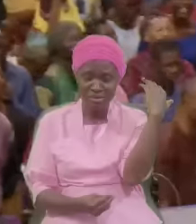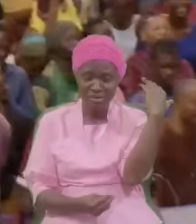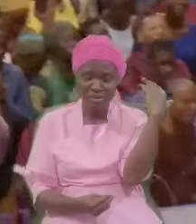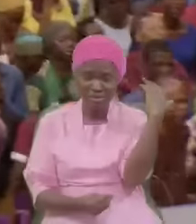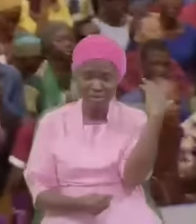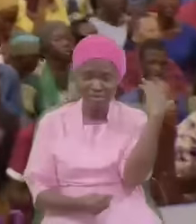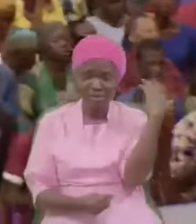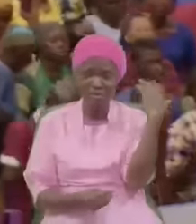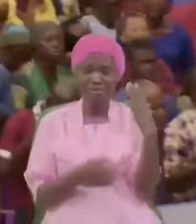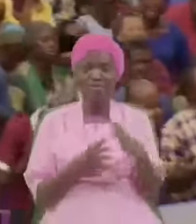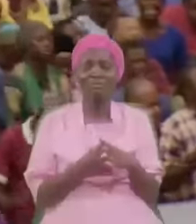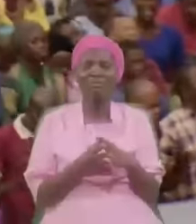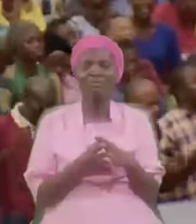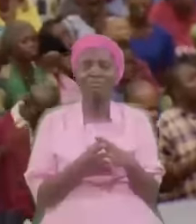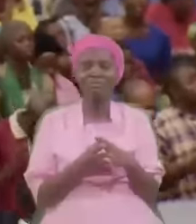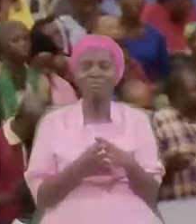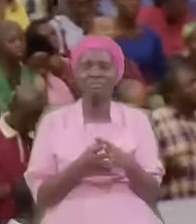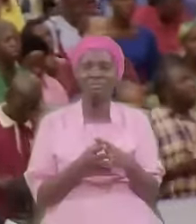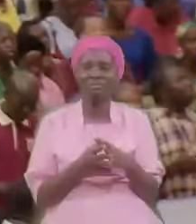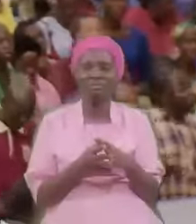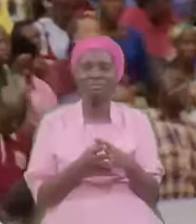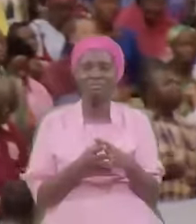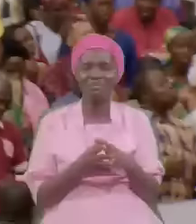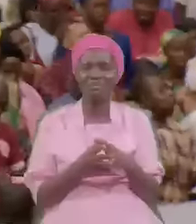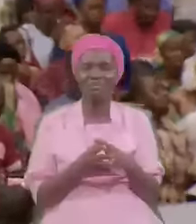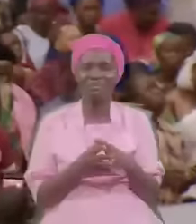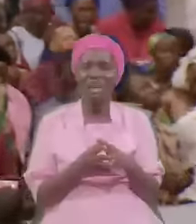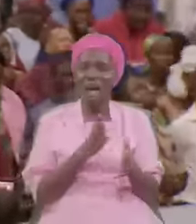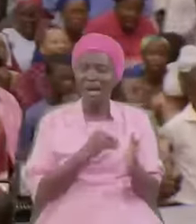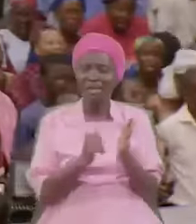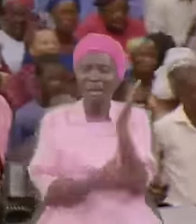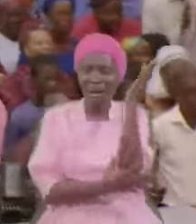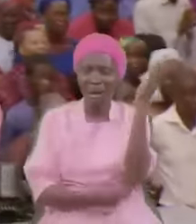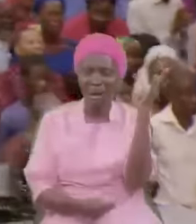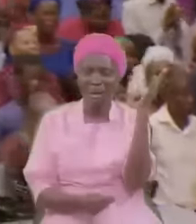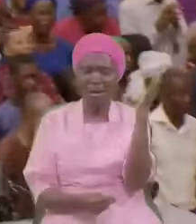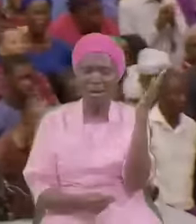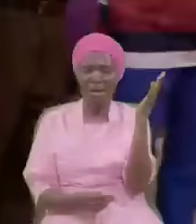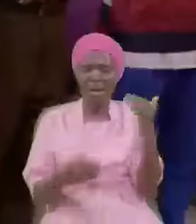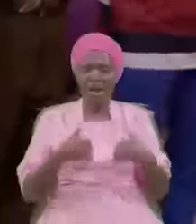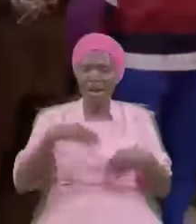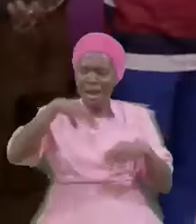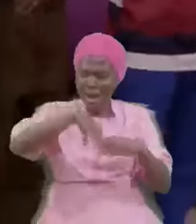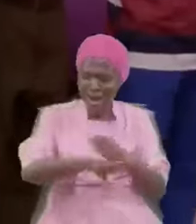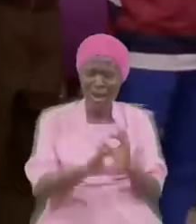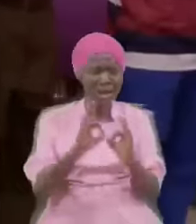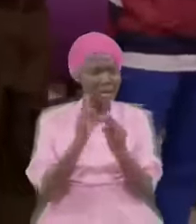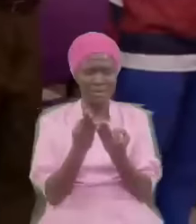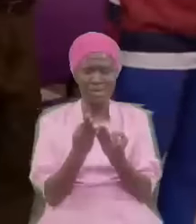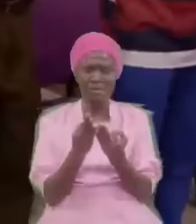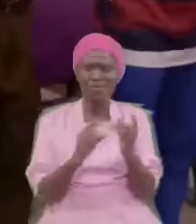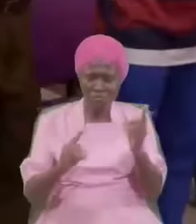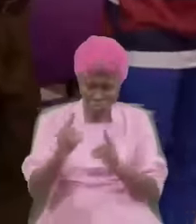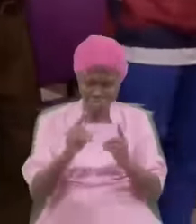has knocked at the door and entered the family. Tell him tonight, he